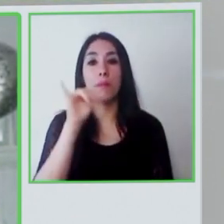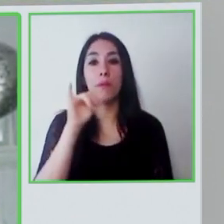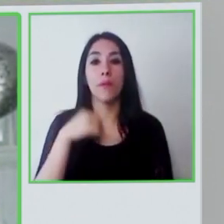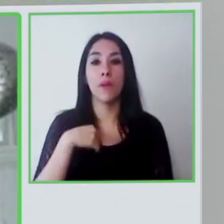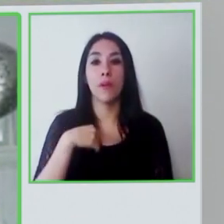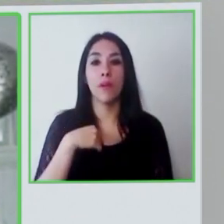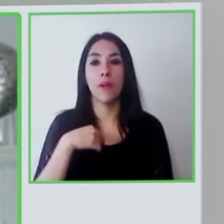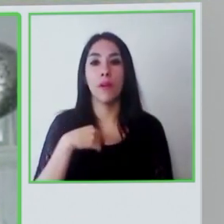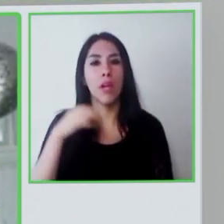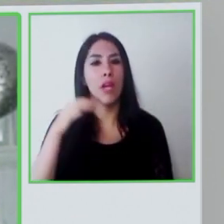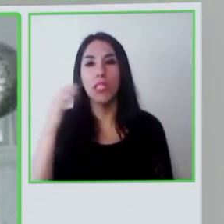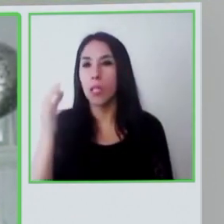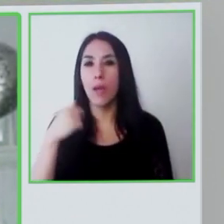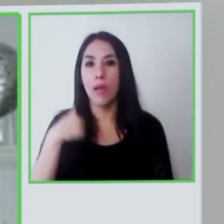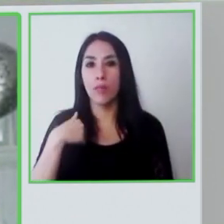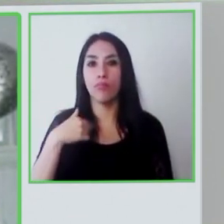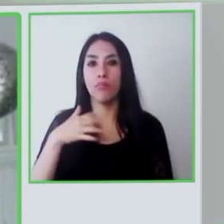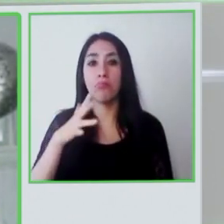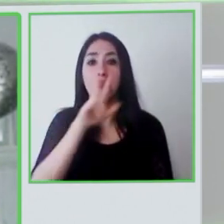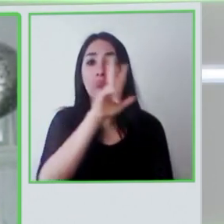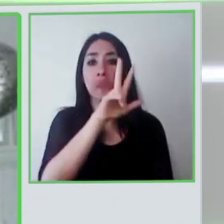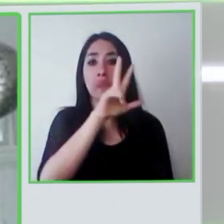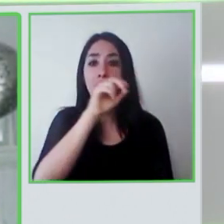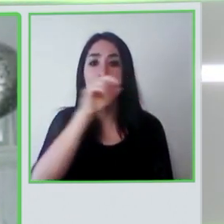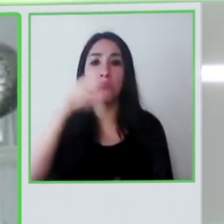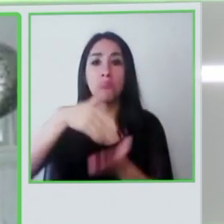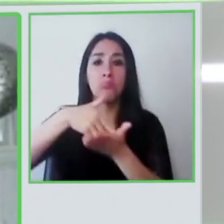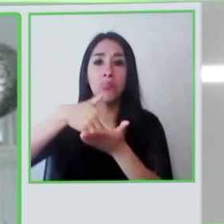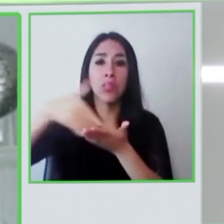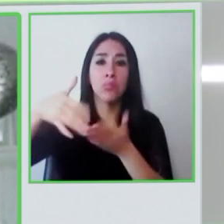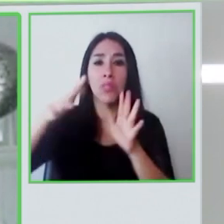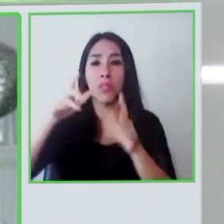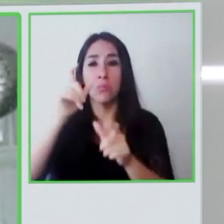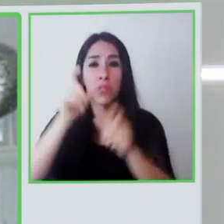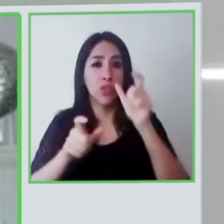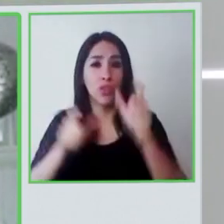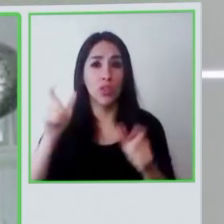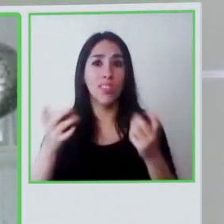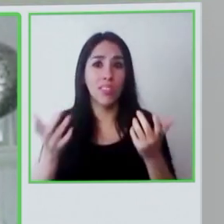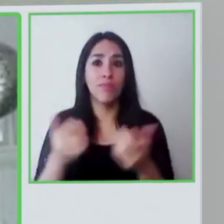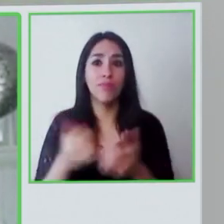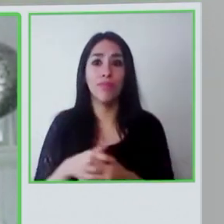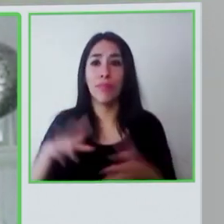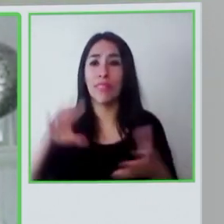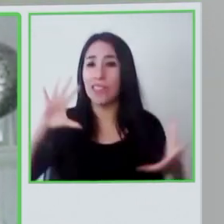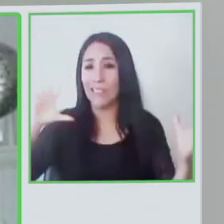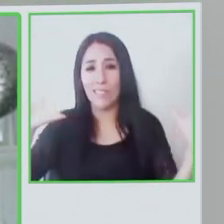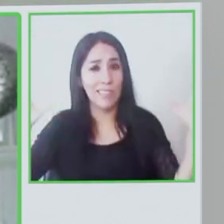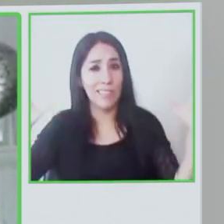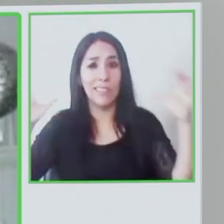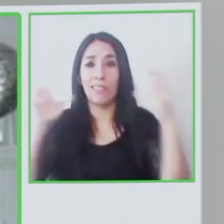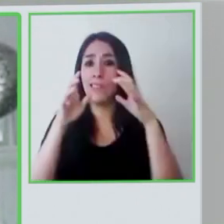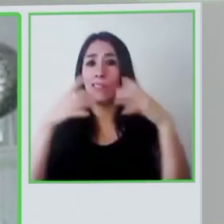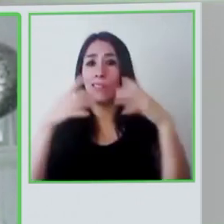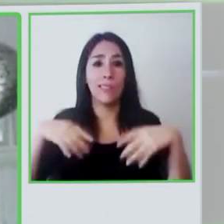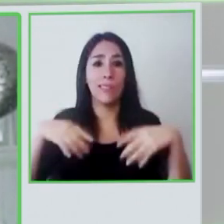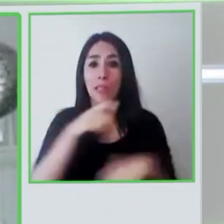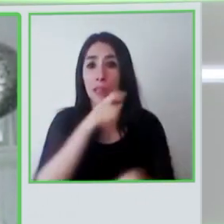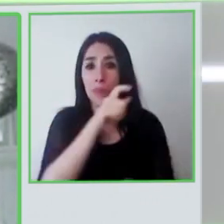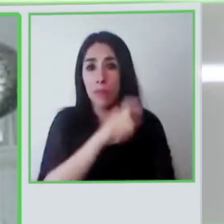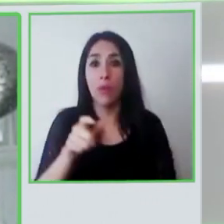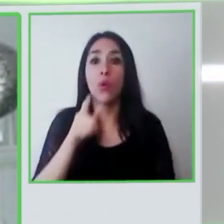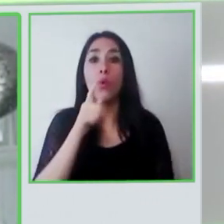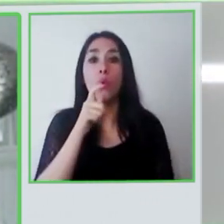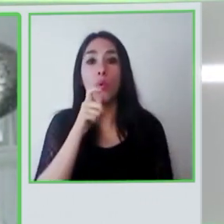more of 300 million people in work age around the world that have some sort of